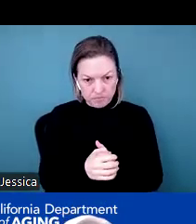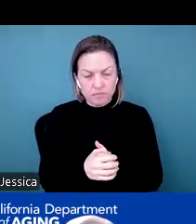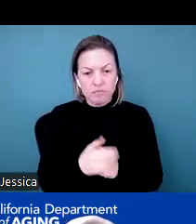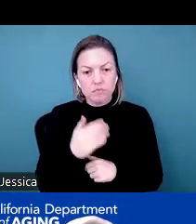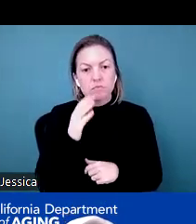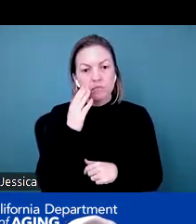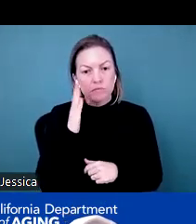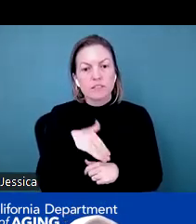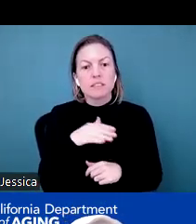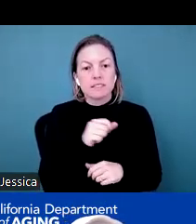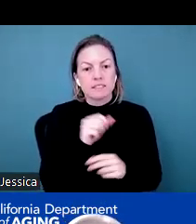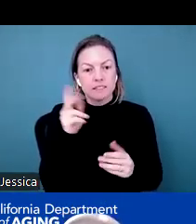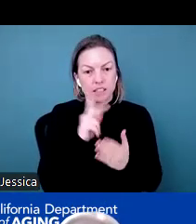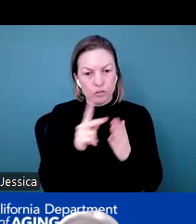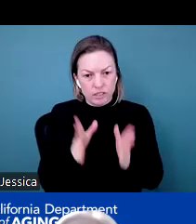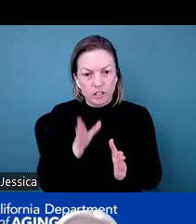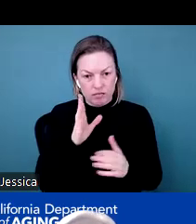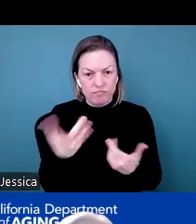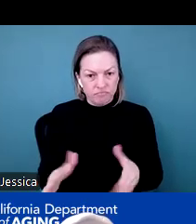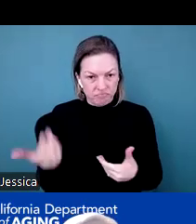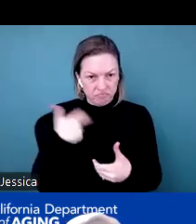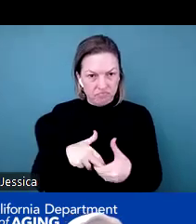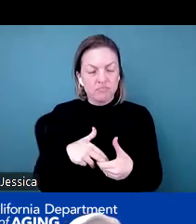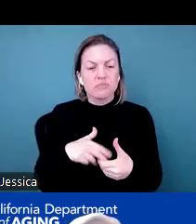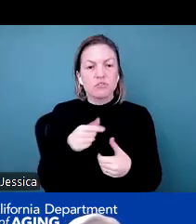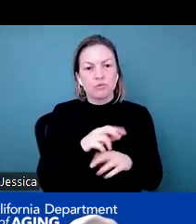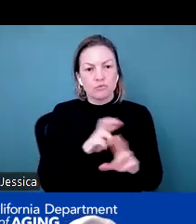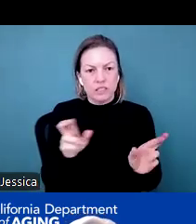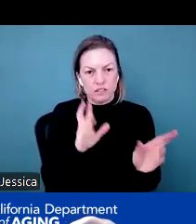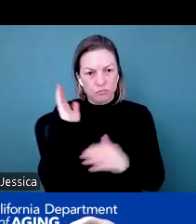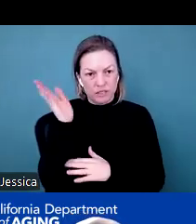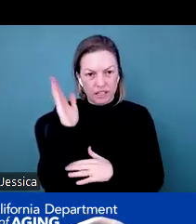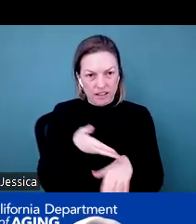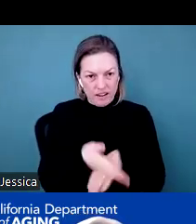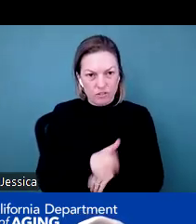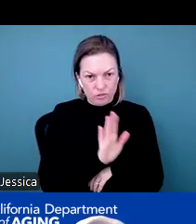secretary has joined us, and so she is ready to present when after your